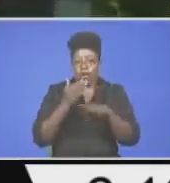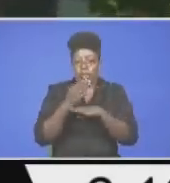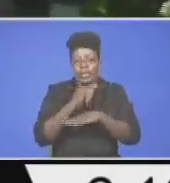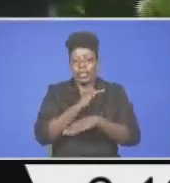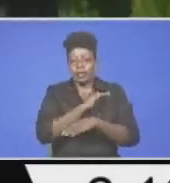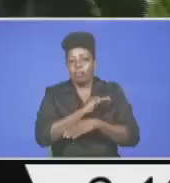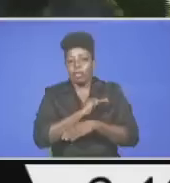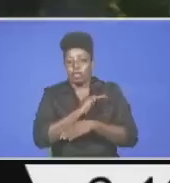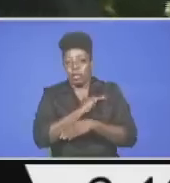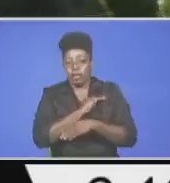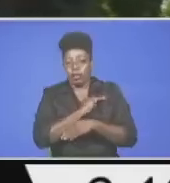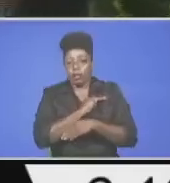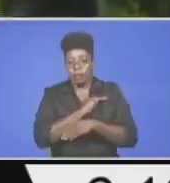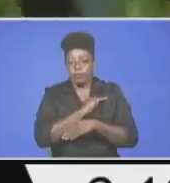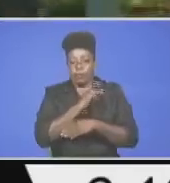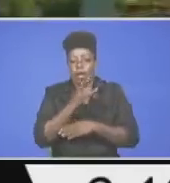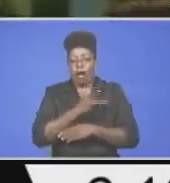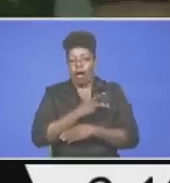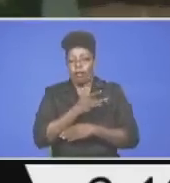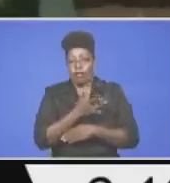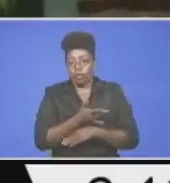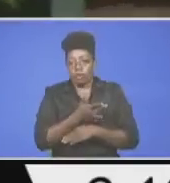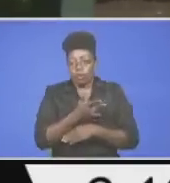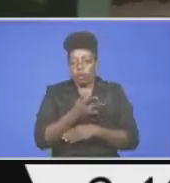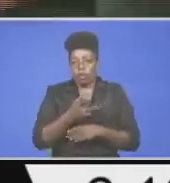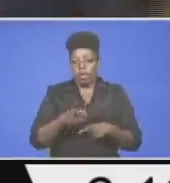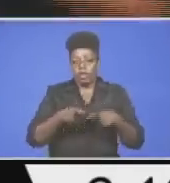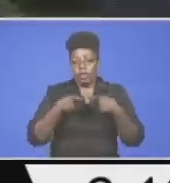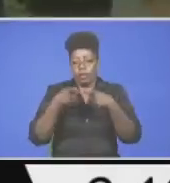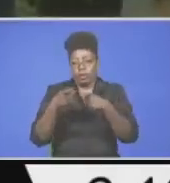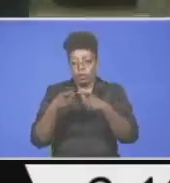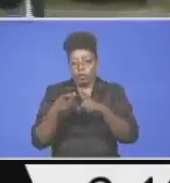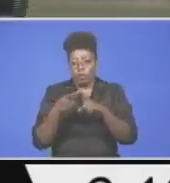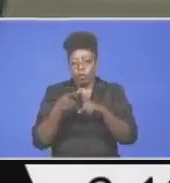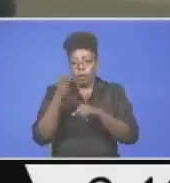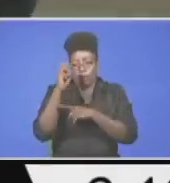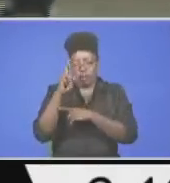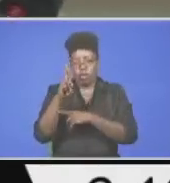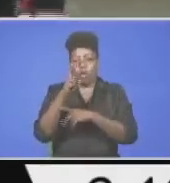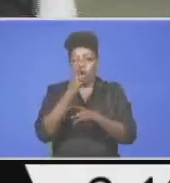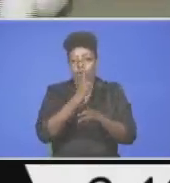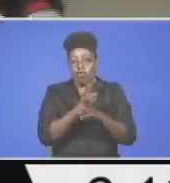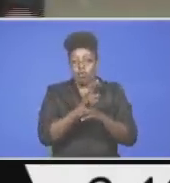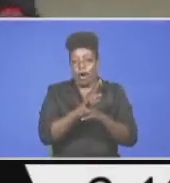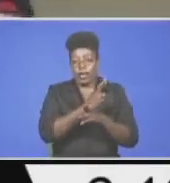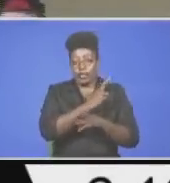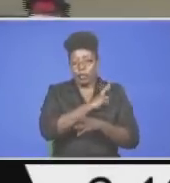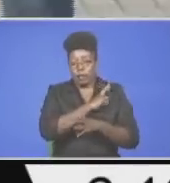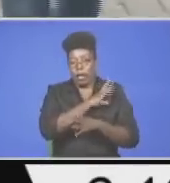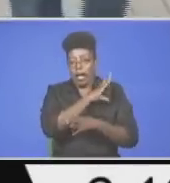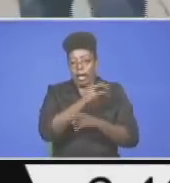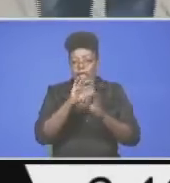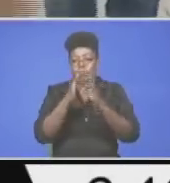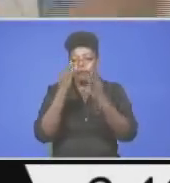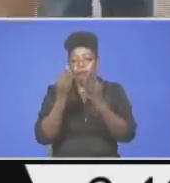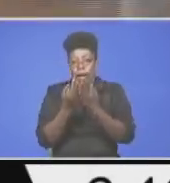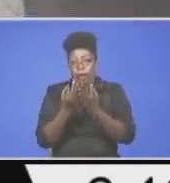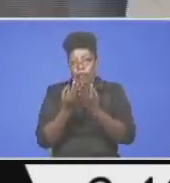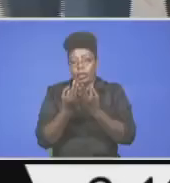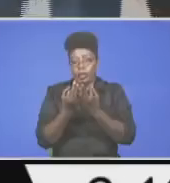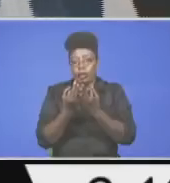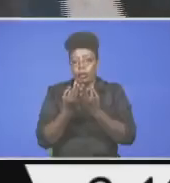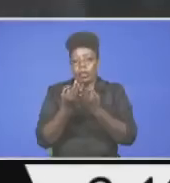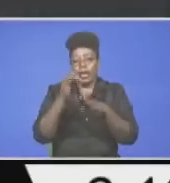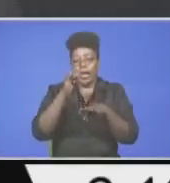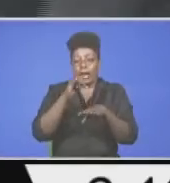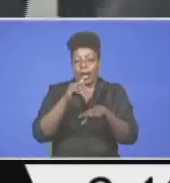missions, heartfelt condolences are being extended to Mr. Wright, the children, and the family of Mrs. Wright during this